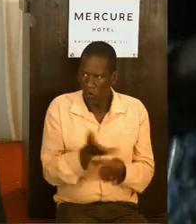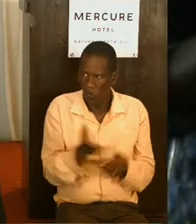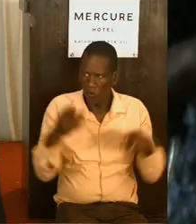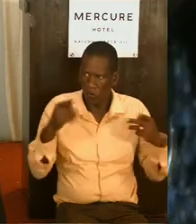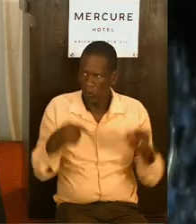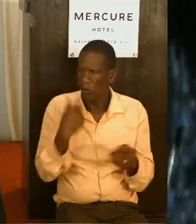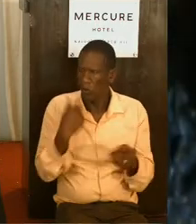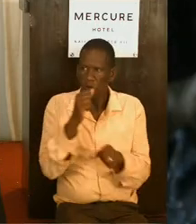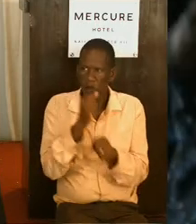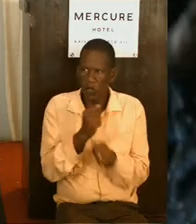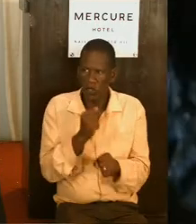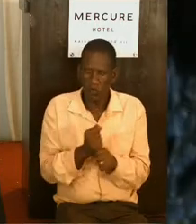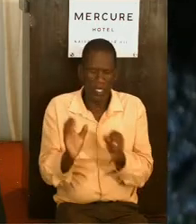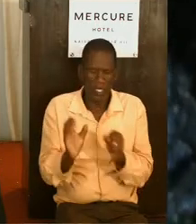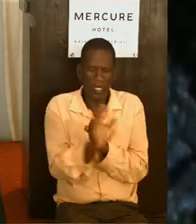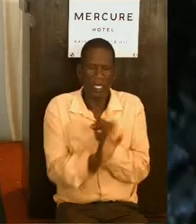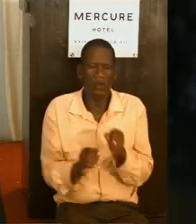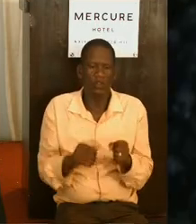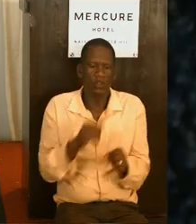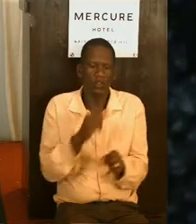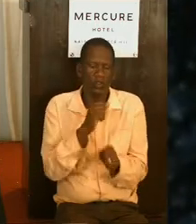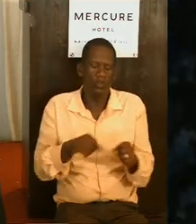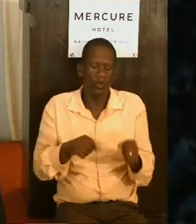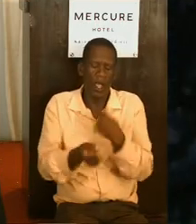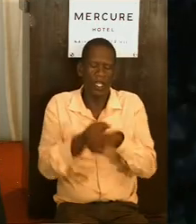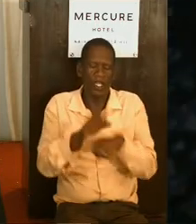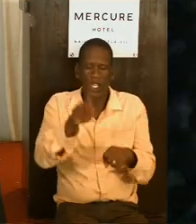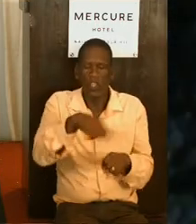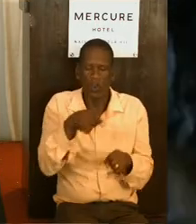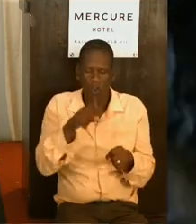upanya country in Adobe